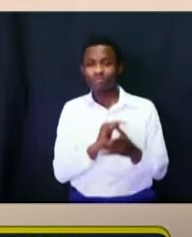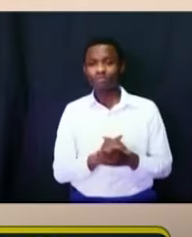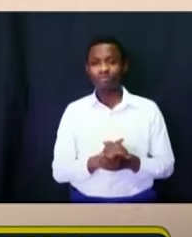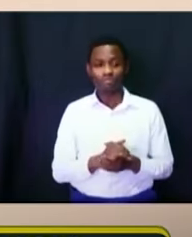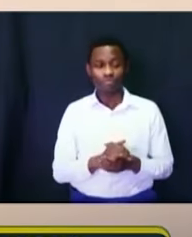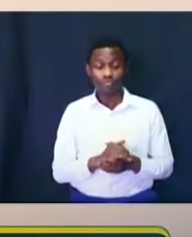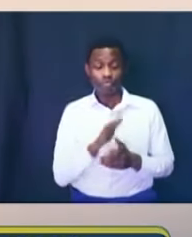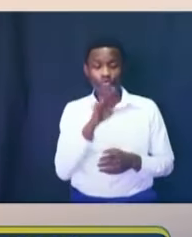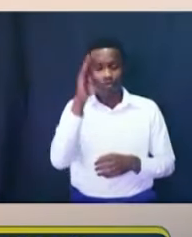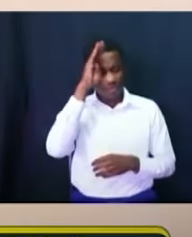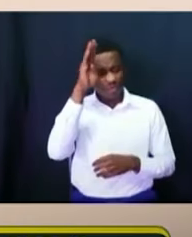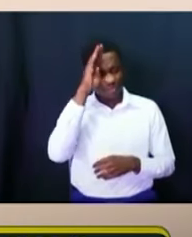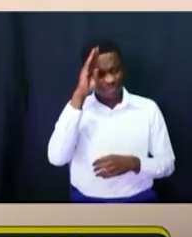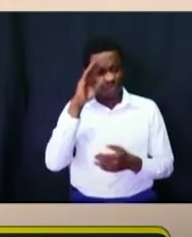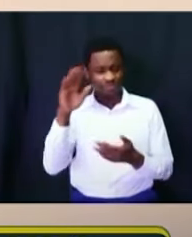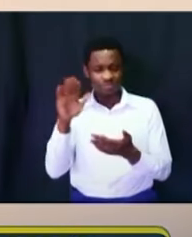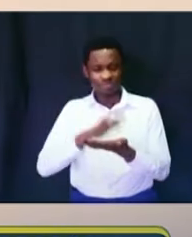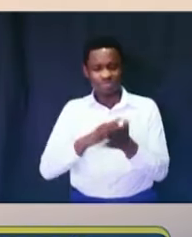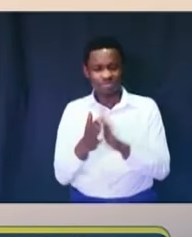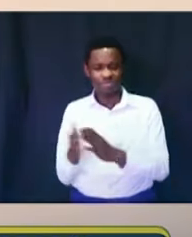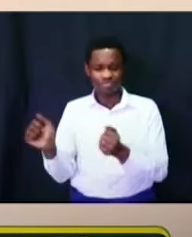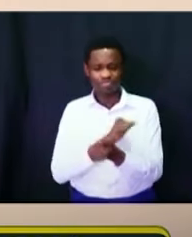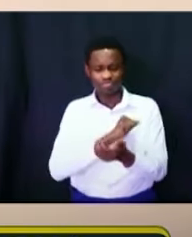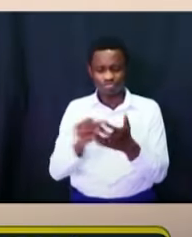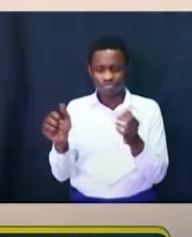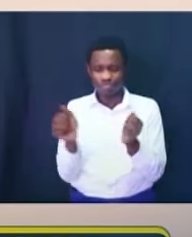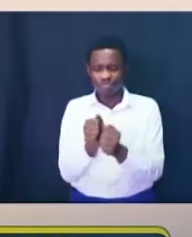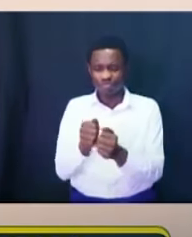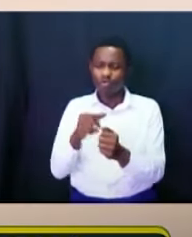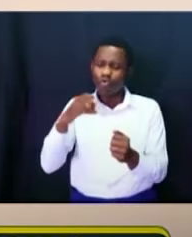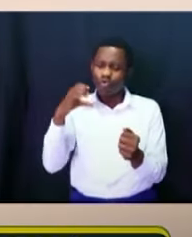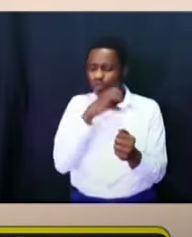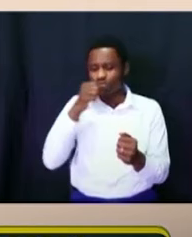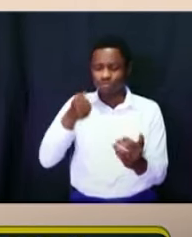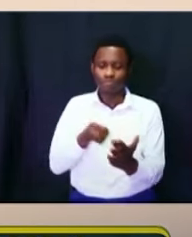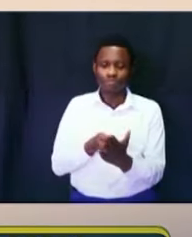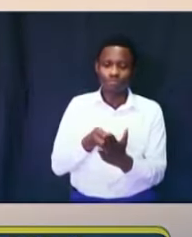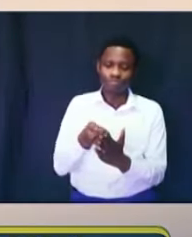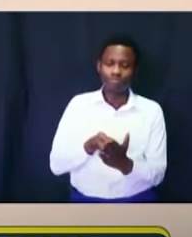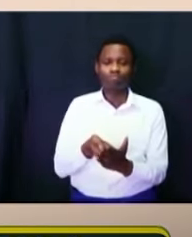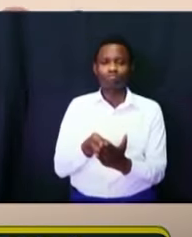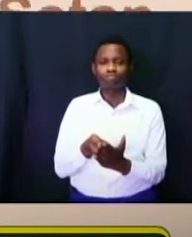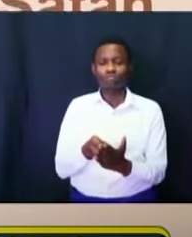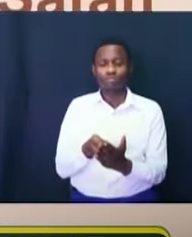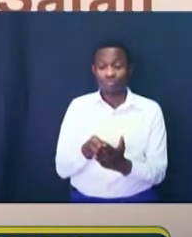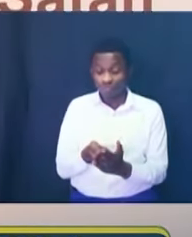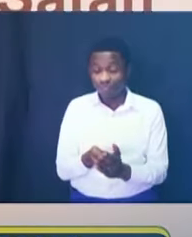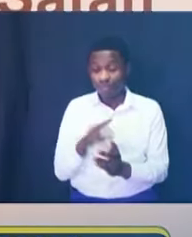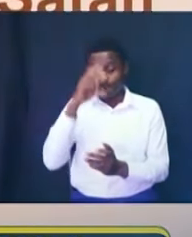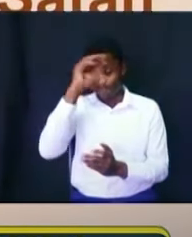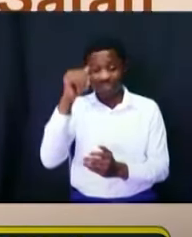whose conscience have been seared as with hot iron men and women whom Satan